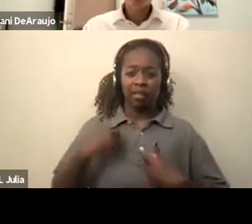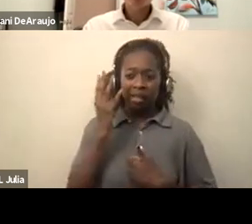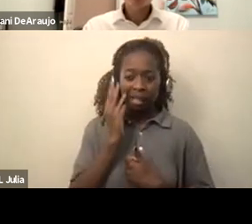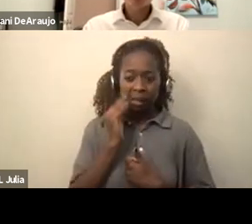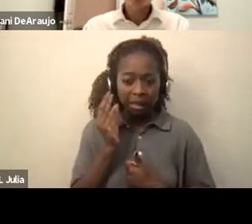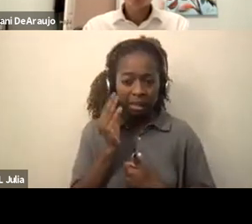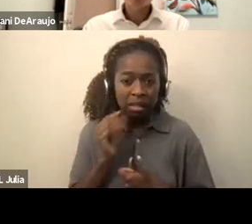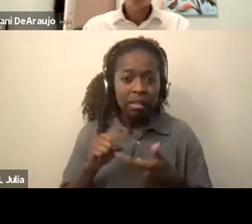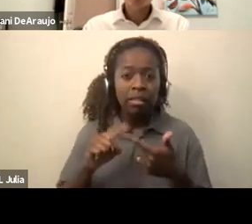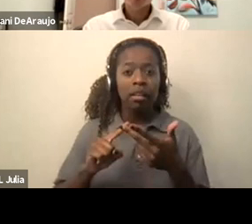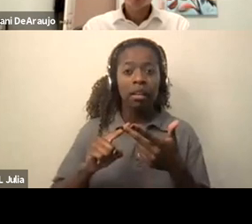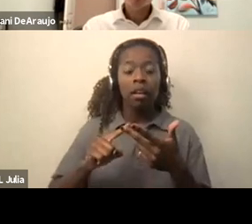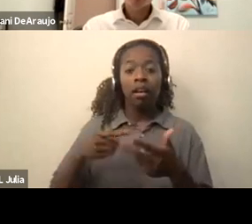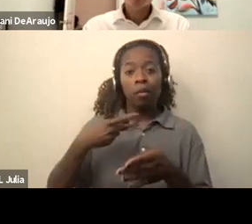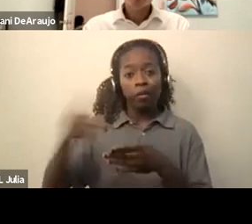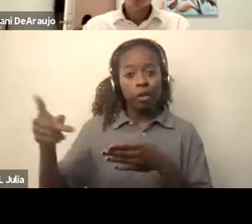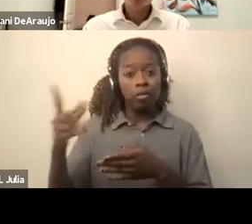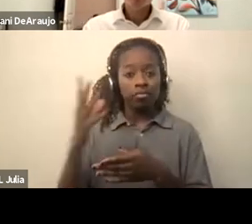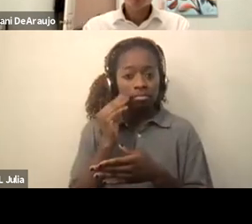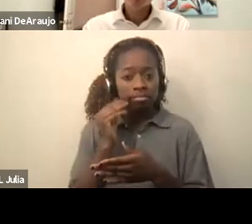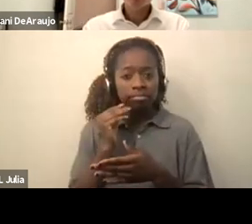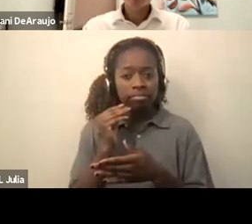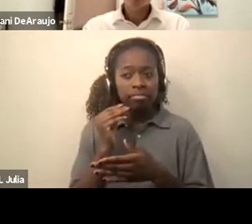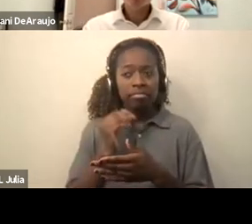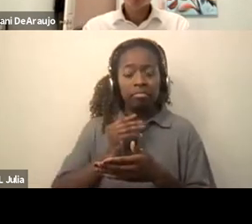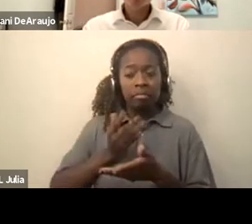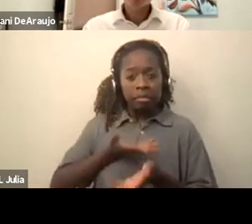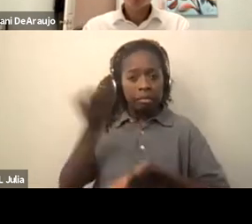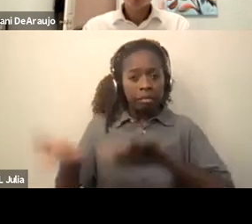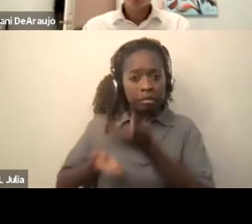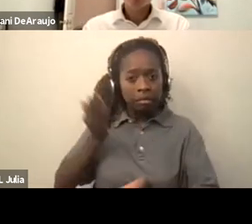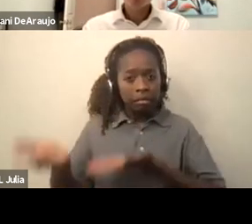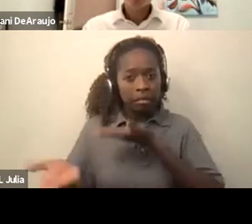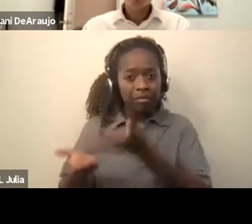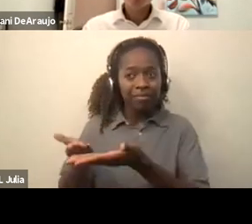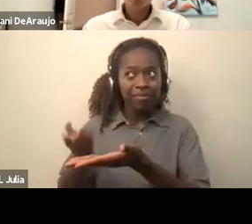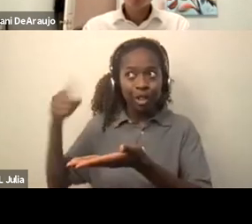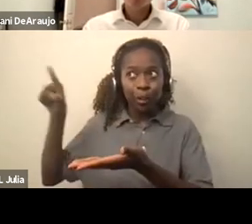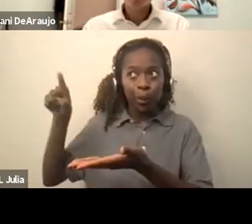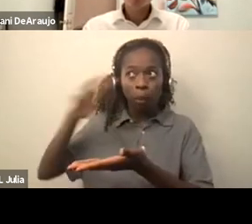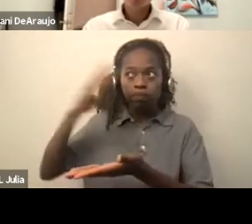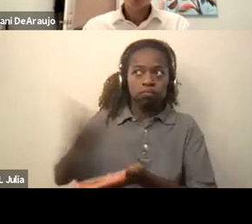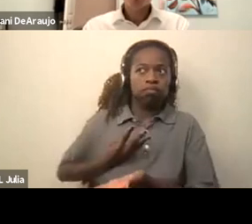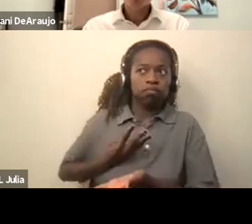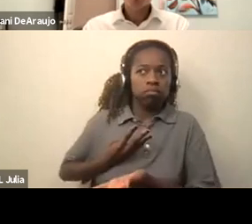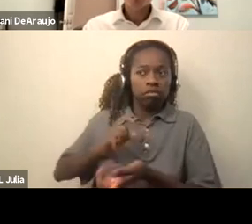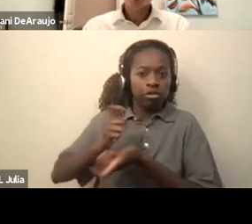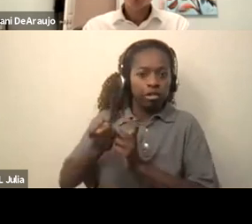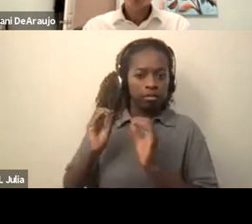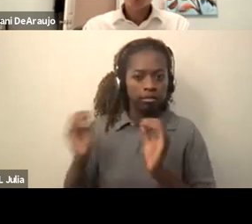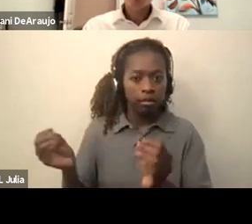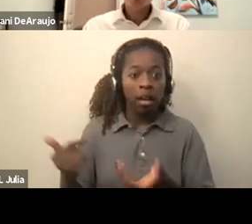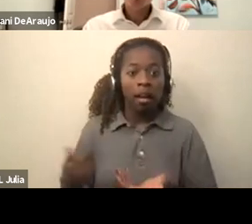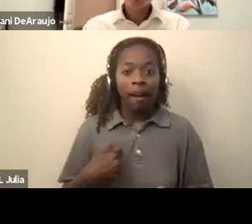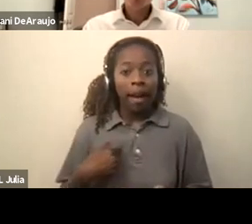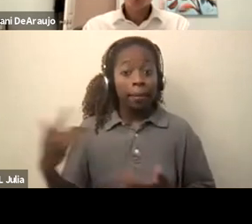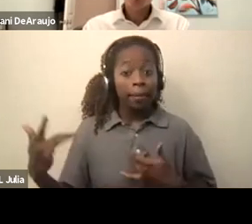our professional expertise and proposed explicit solution yet nothing changes well i am very excited and